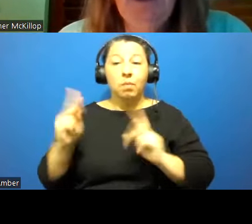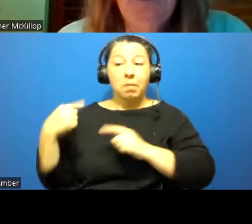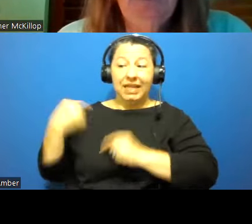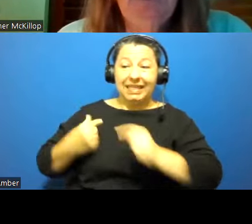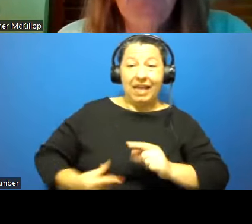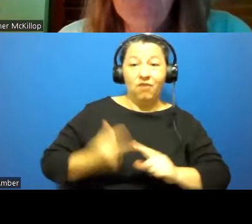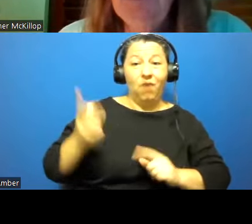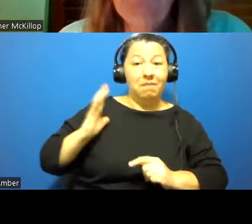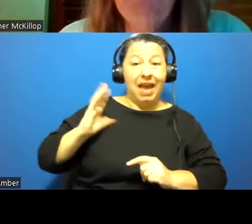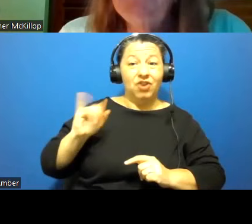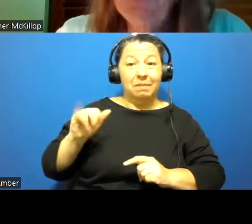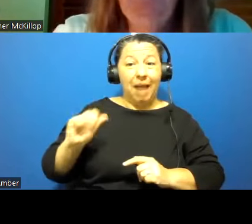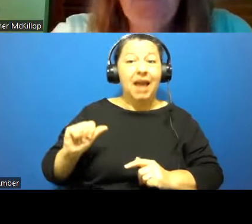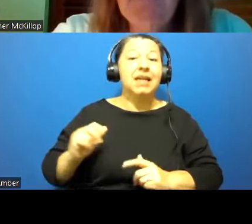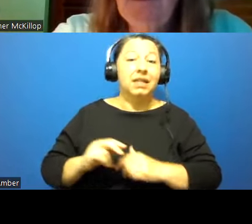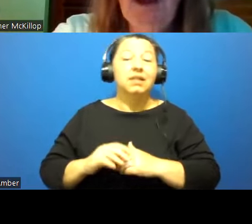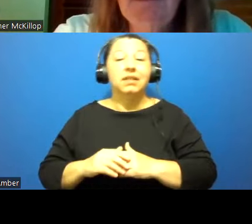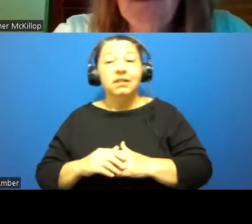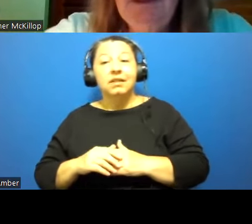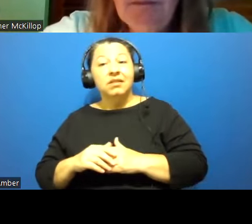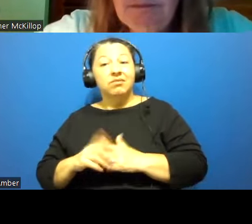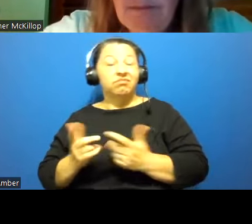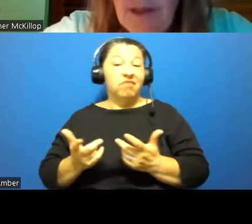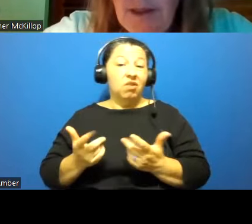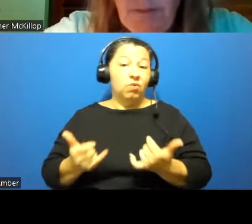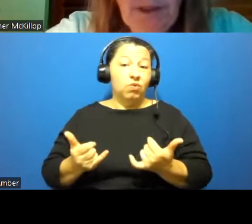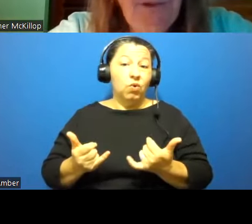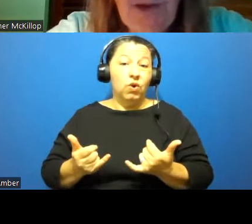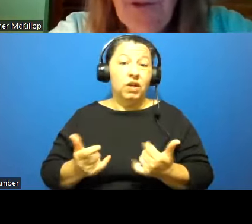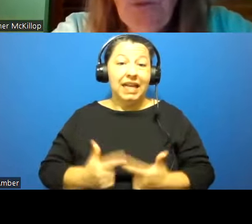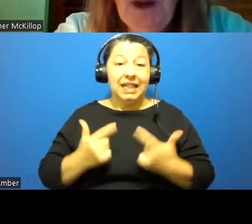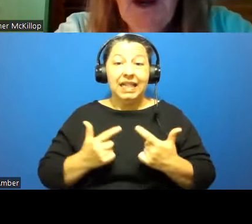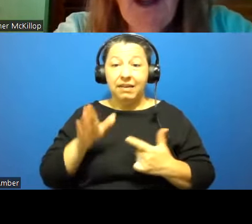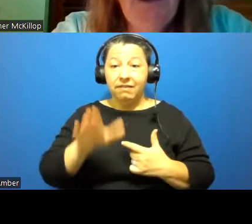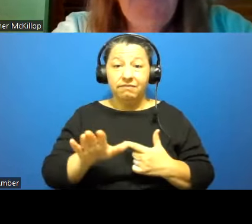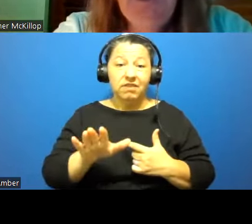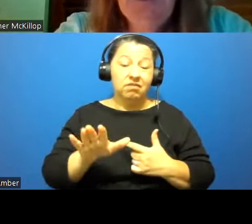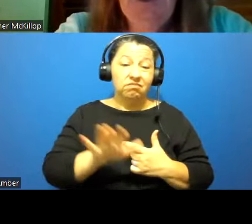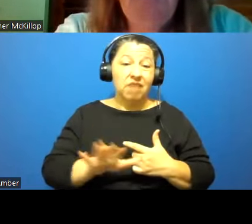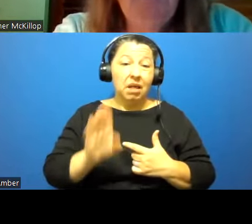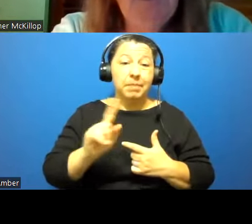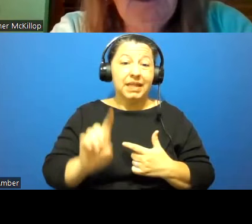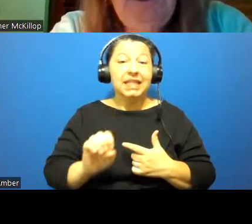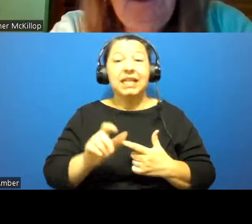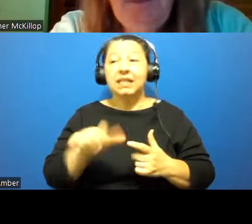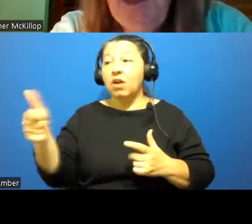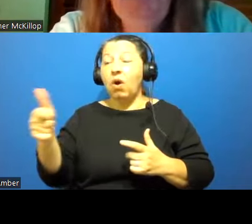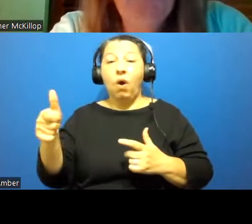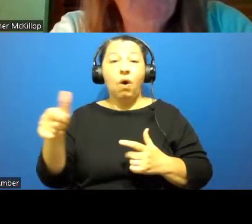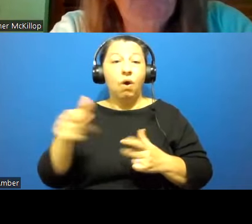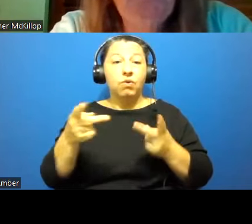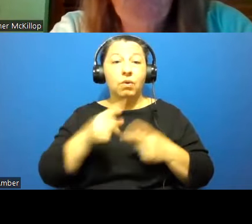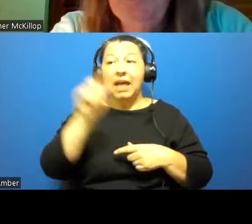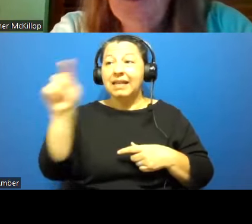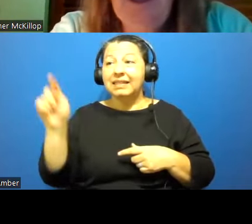Maya who live, you know, in Belize and elsewhere, the people